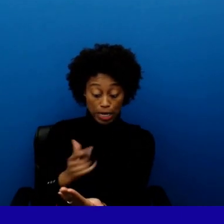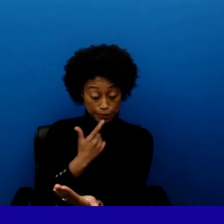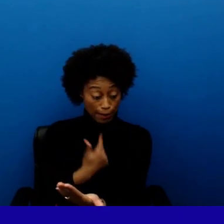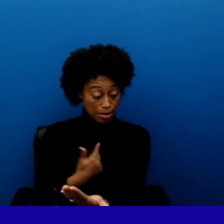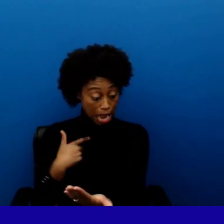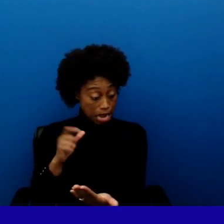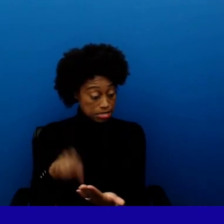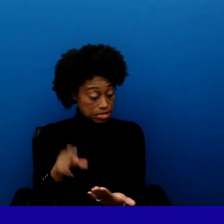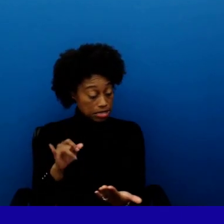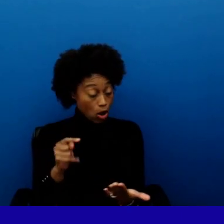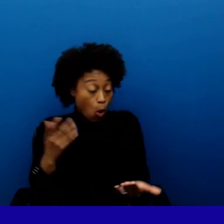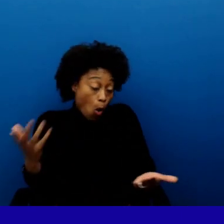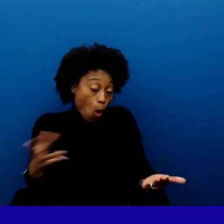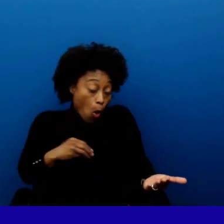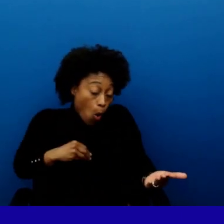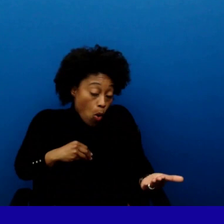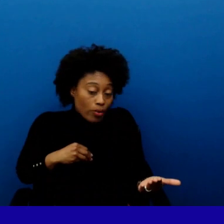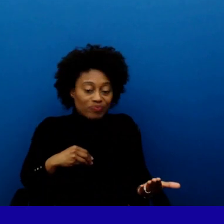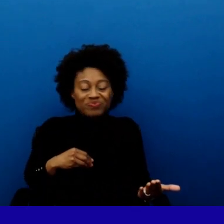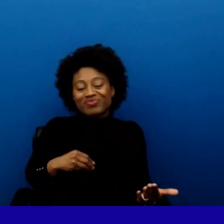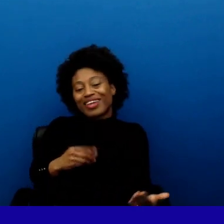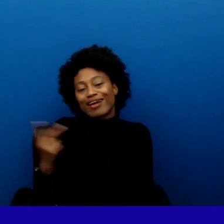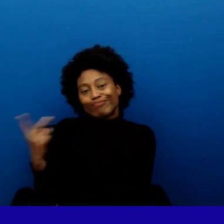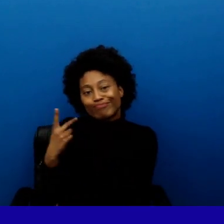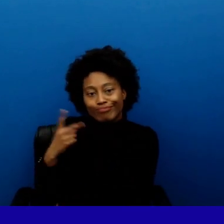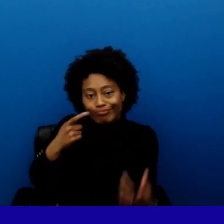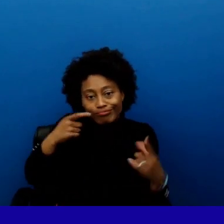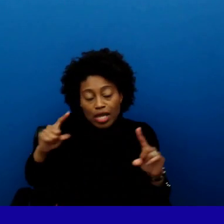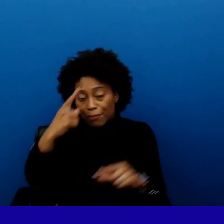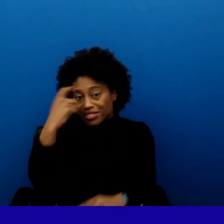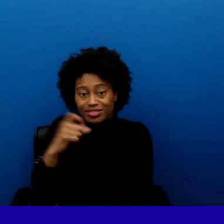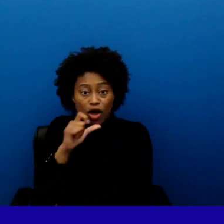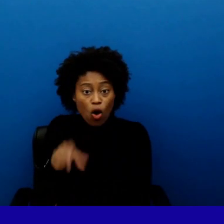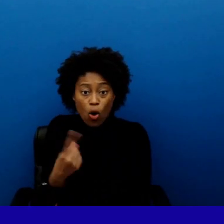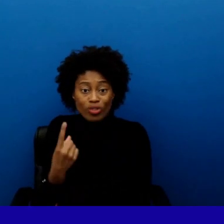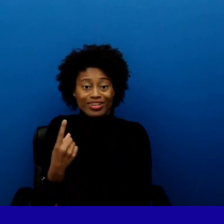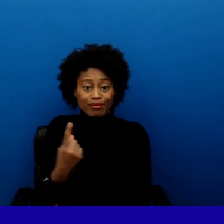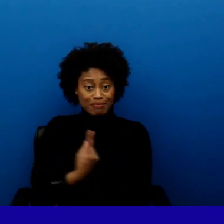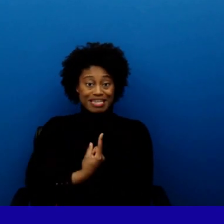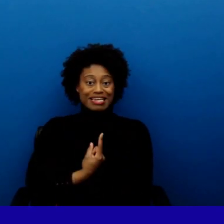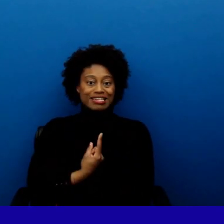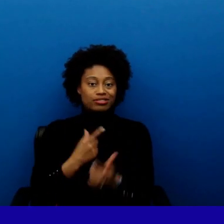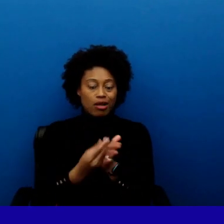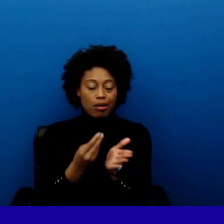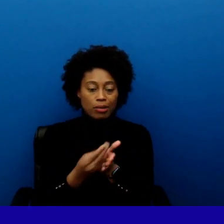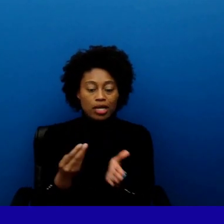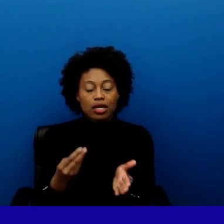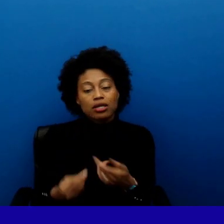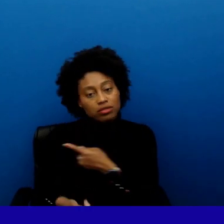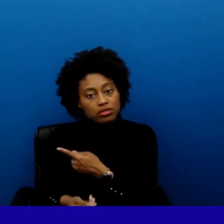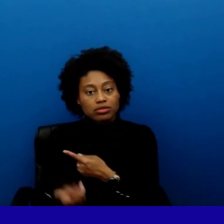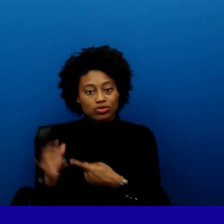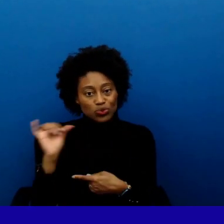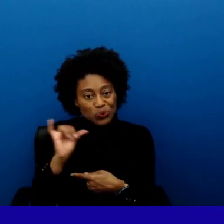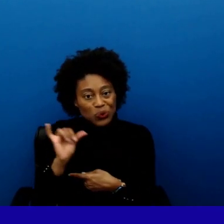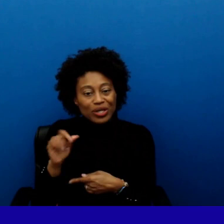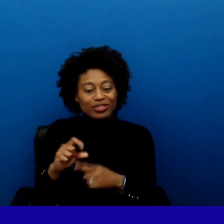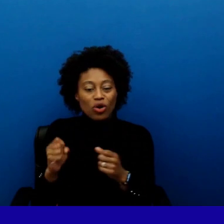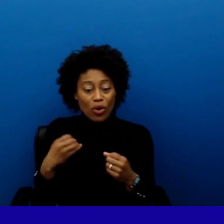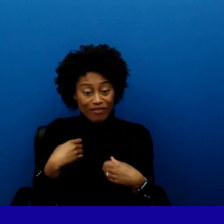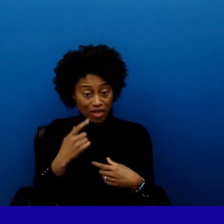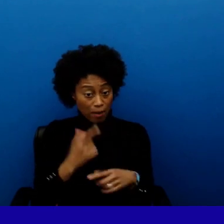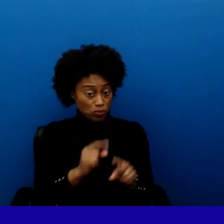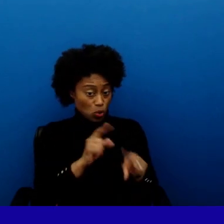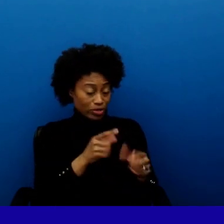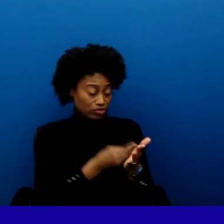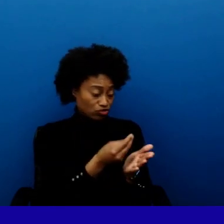oh, these are the things that I need because the app tells me I need it. It works for us, especially because there's not only one person doing the shopping. And so it's